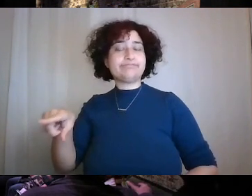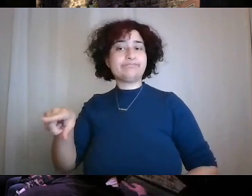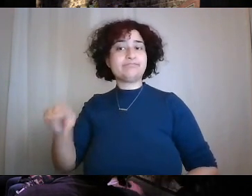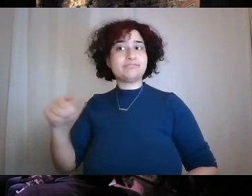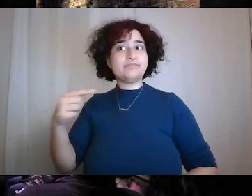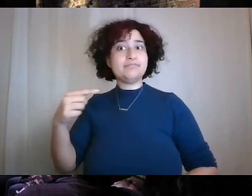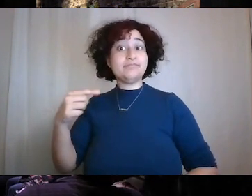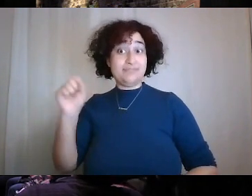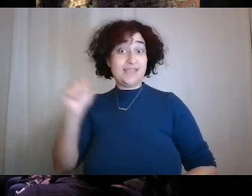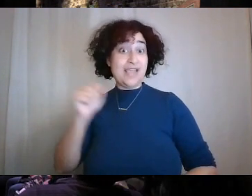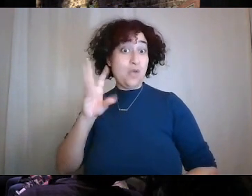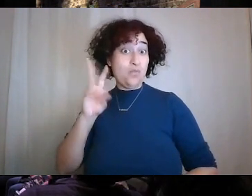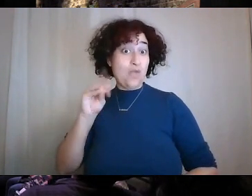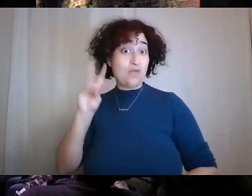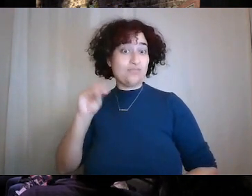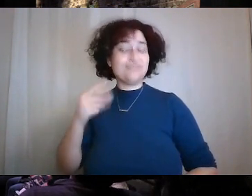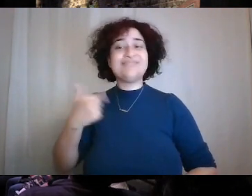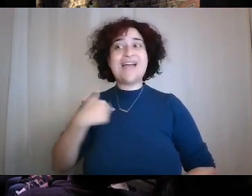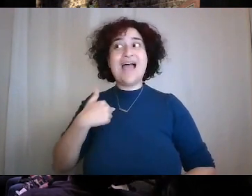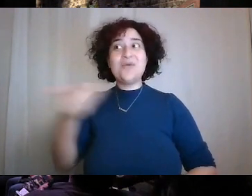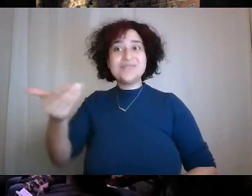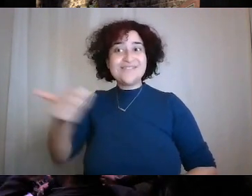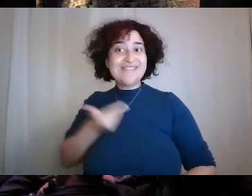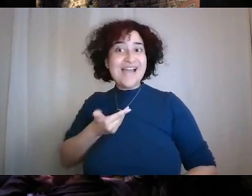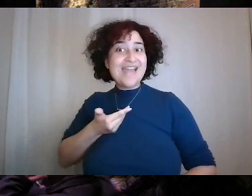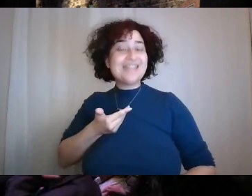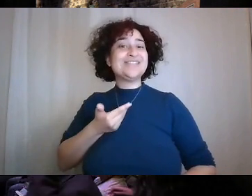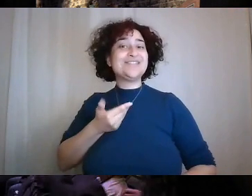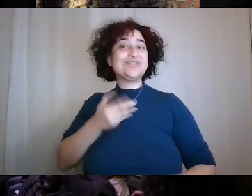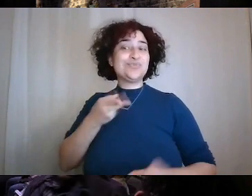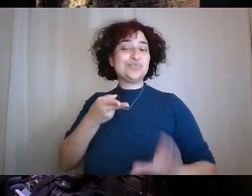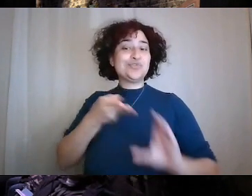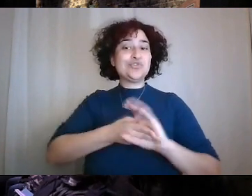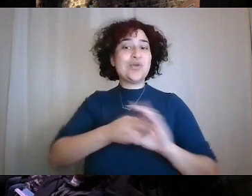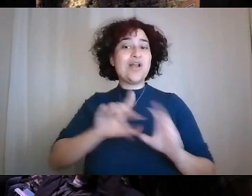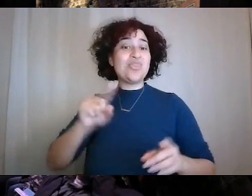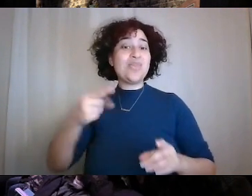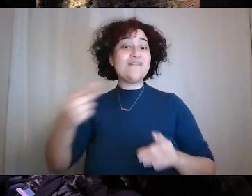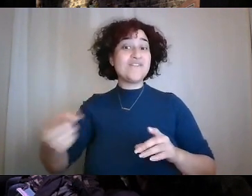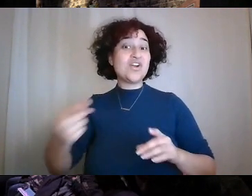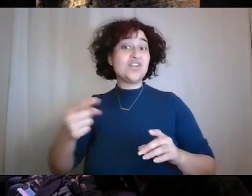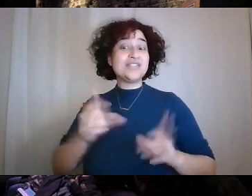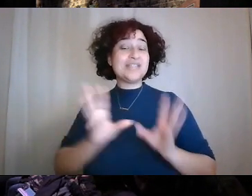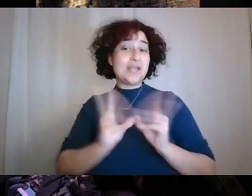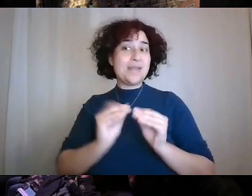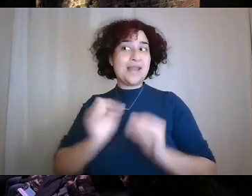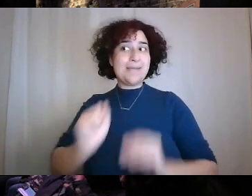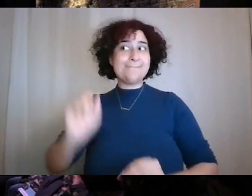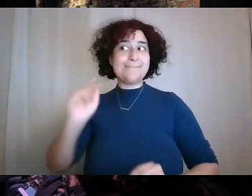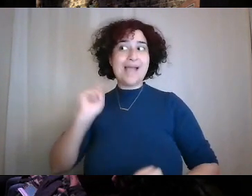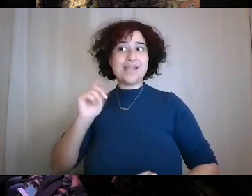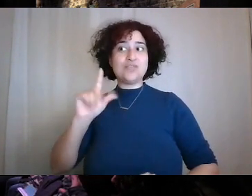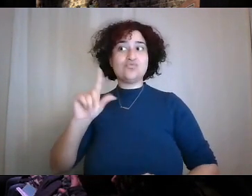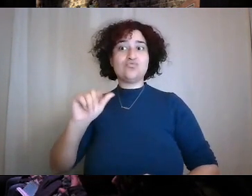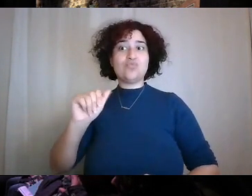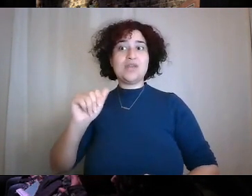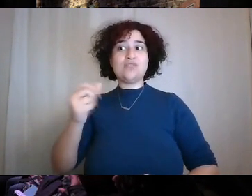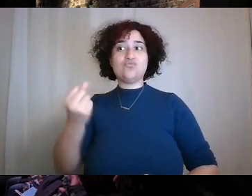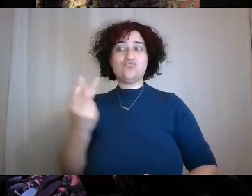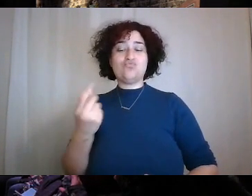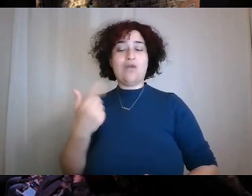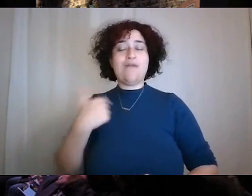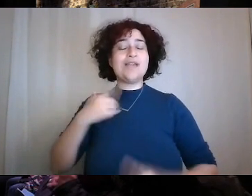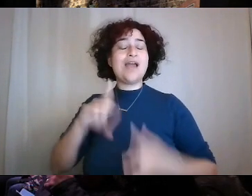I was invited to serve on the initial steering committee back in 2012, and I served as a co-planner and co-facilitator